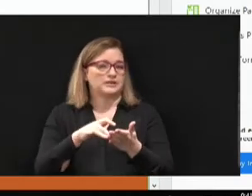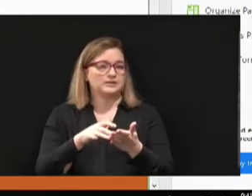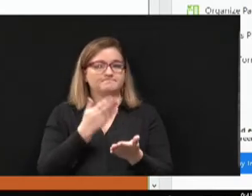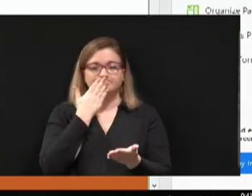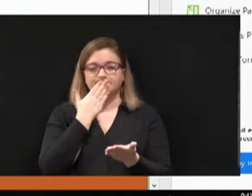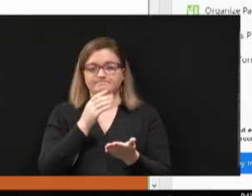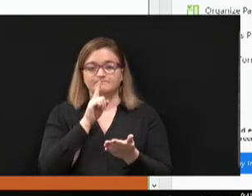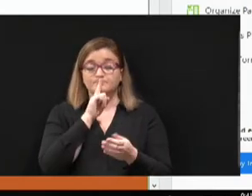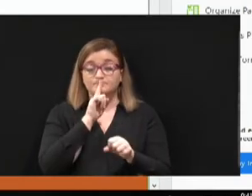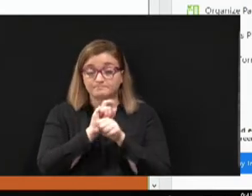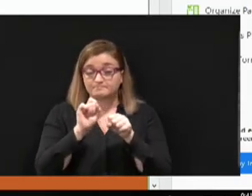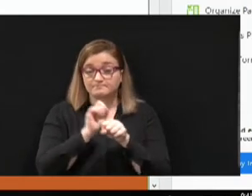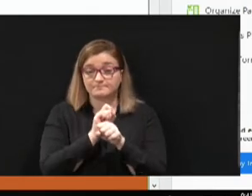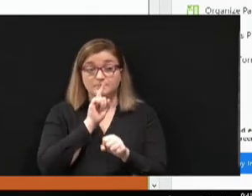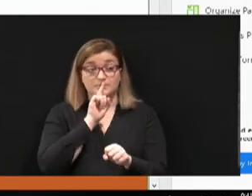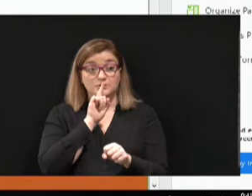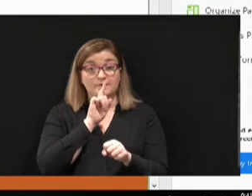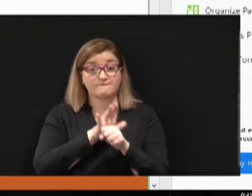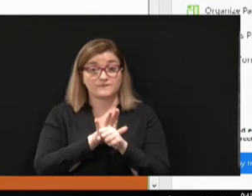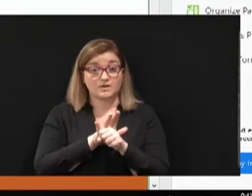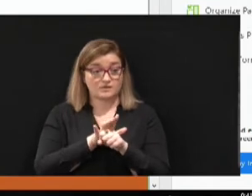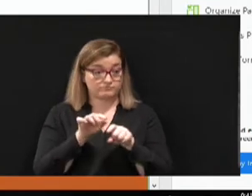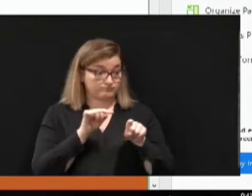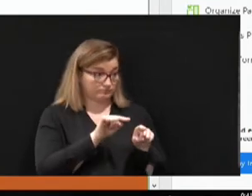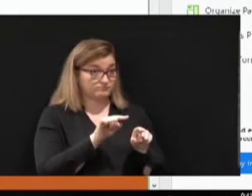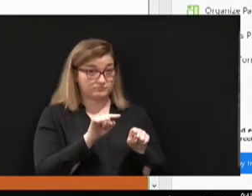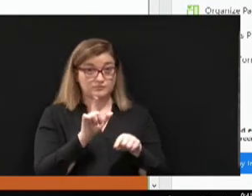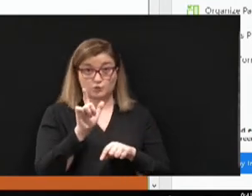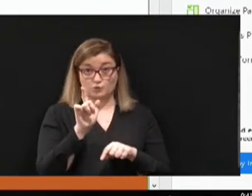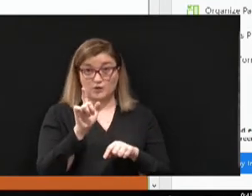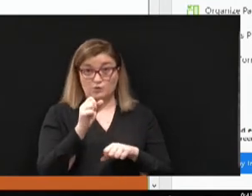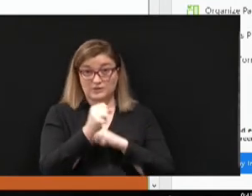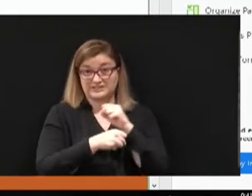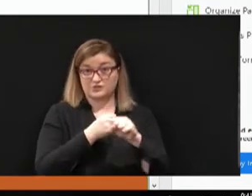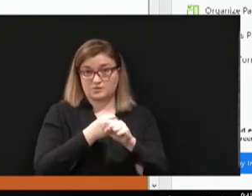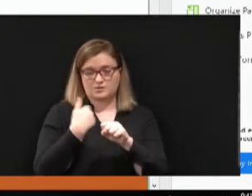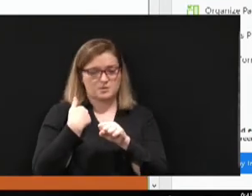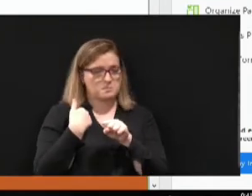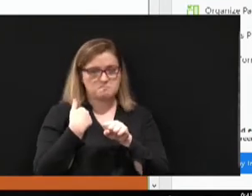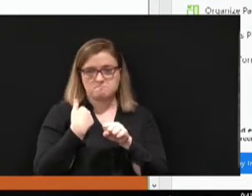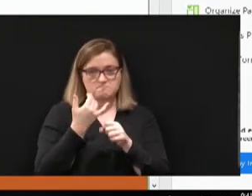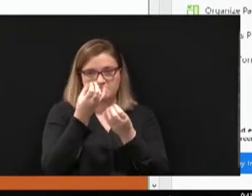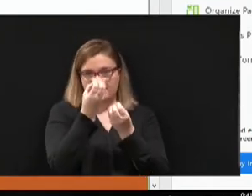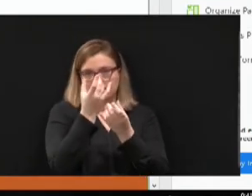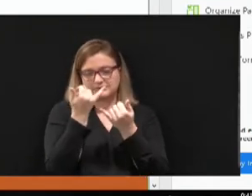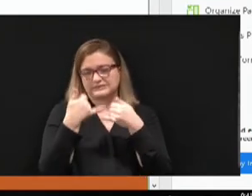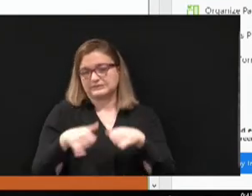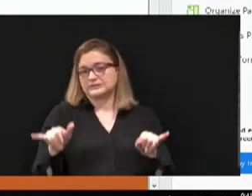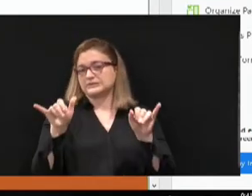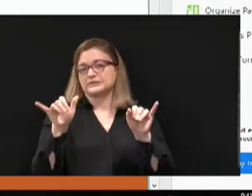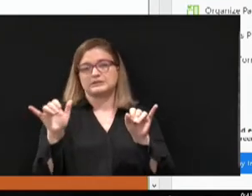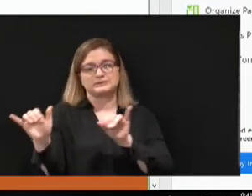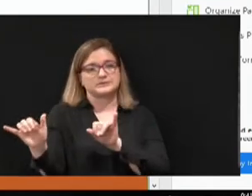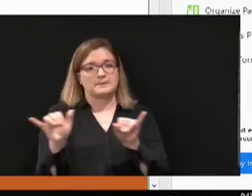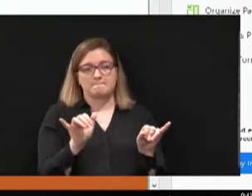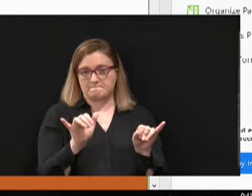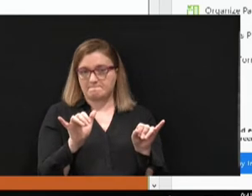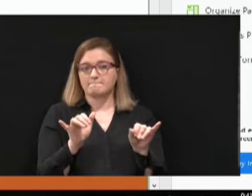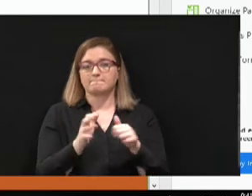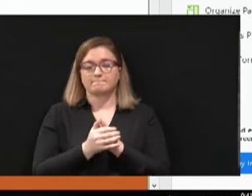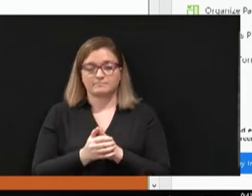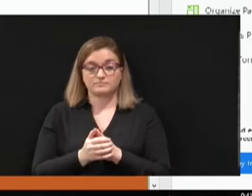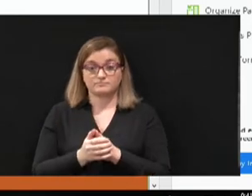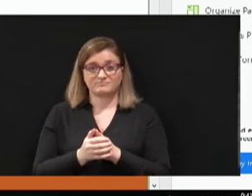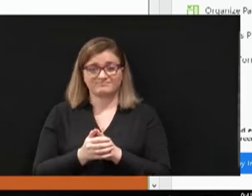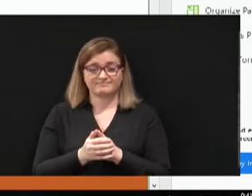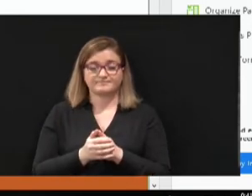confirm all of what the National Reading Panel found out. And finally, I think this is important for the